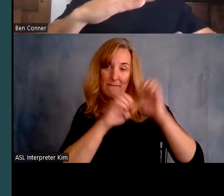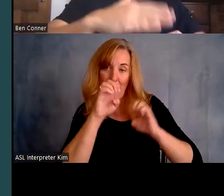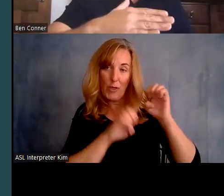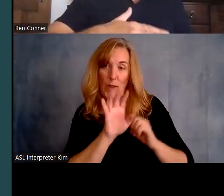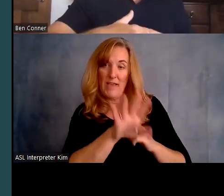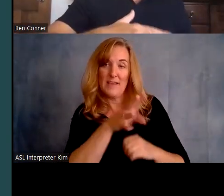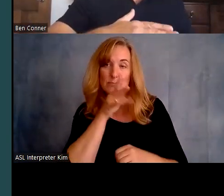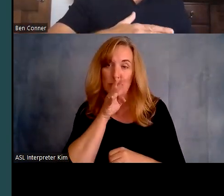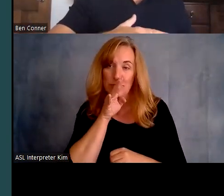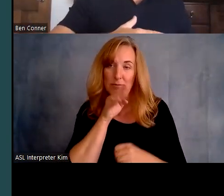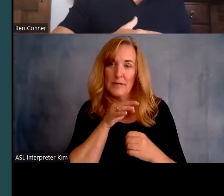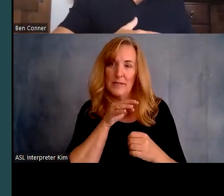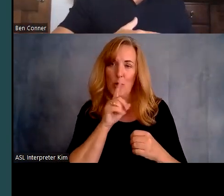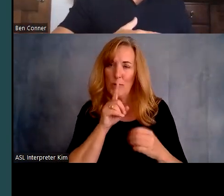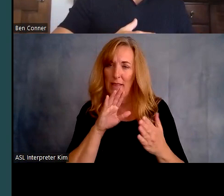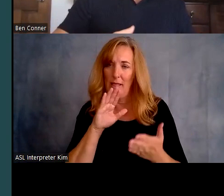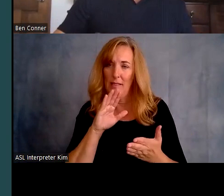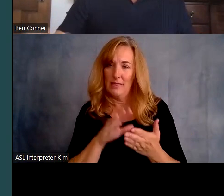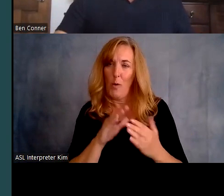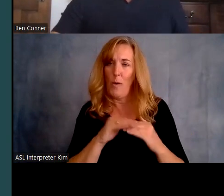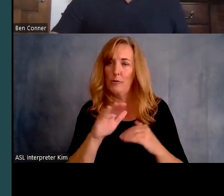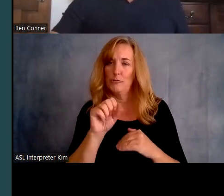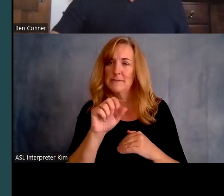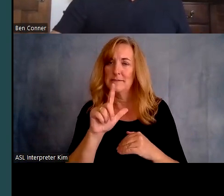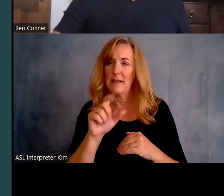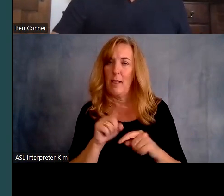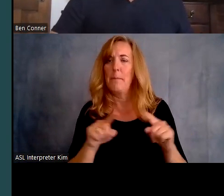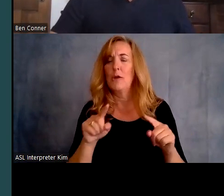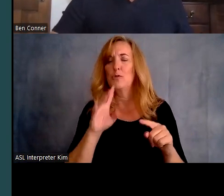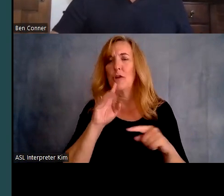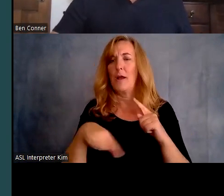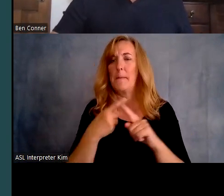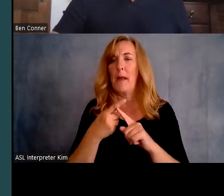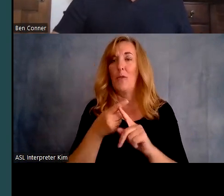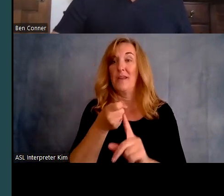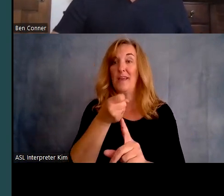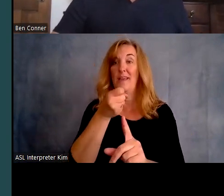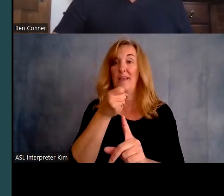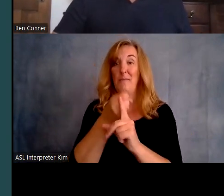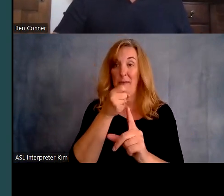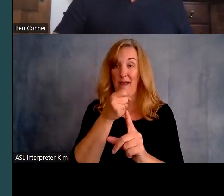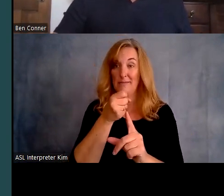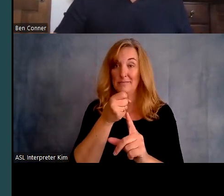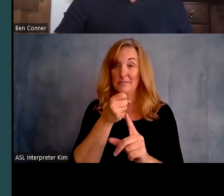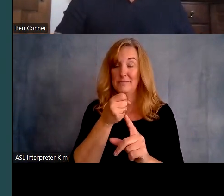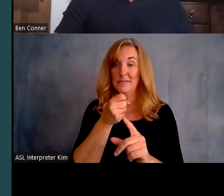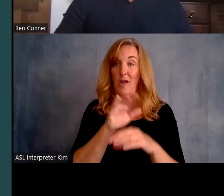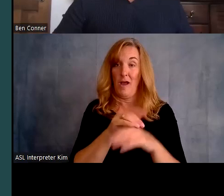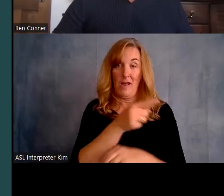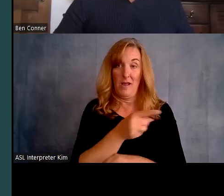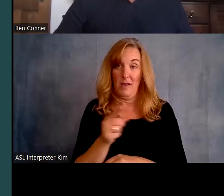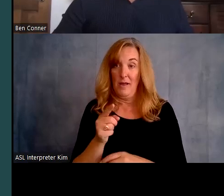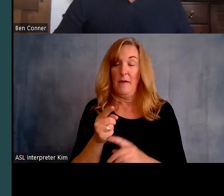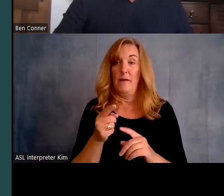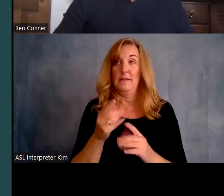up really low on your scale. If you want to talk about the impact it had, that someone who in